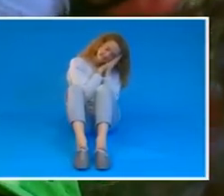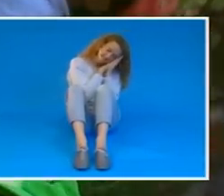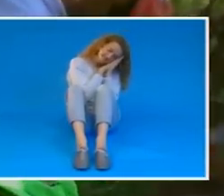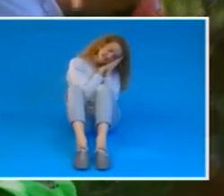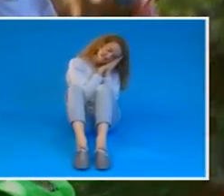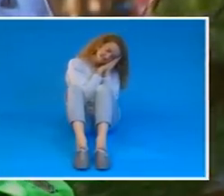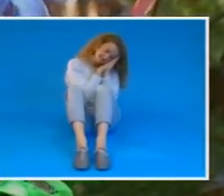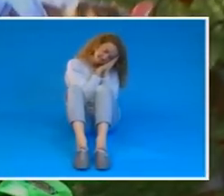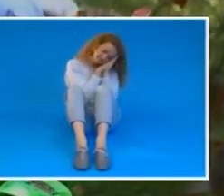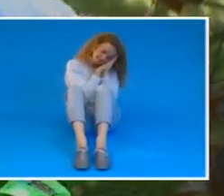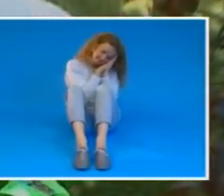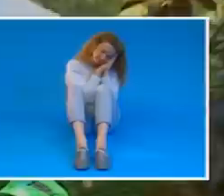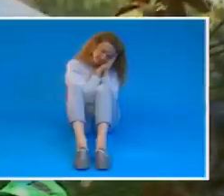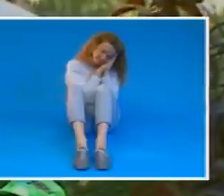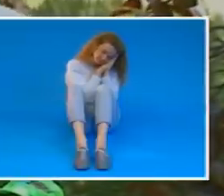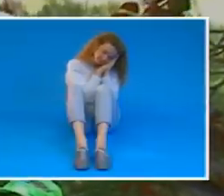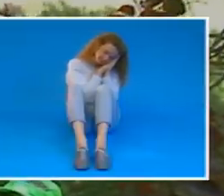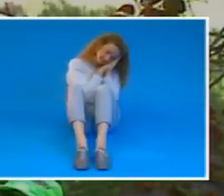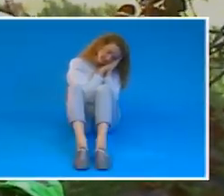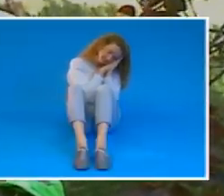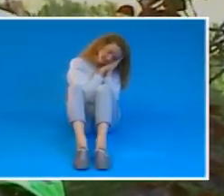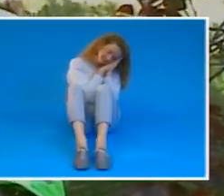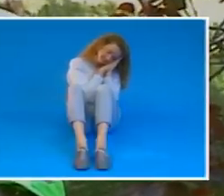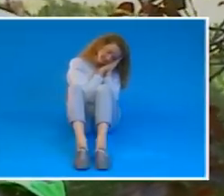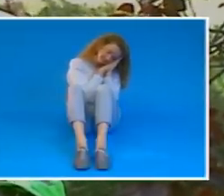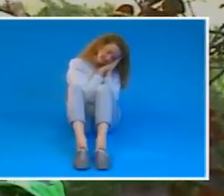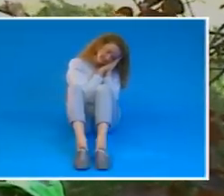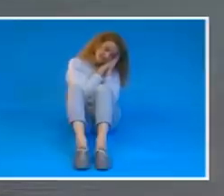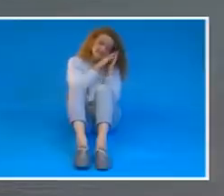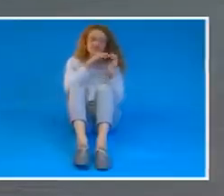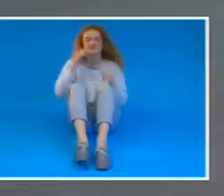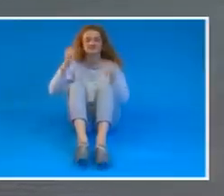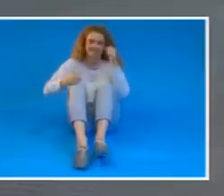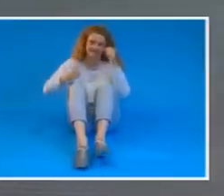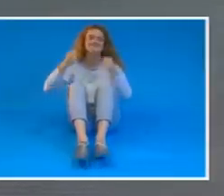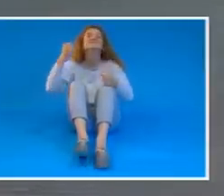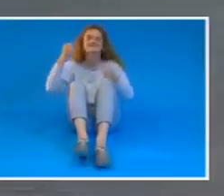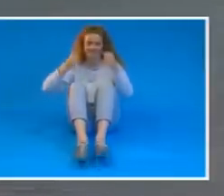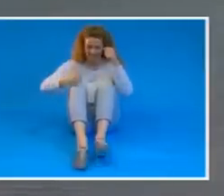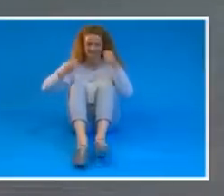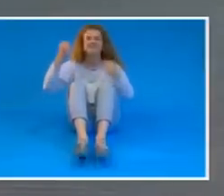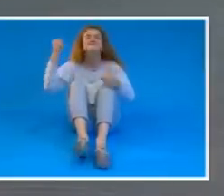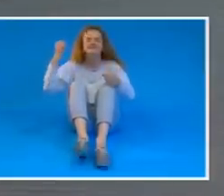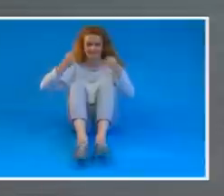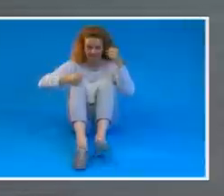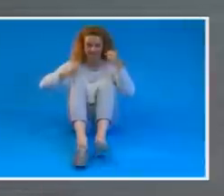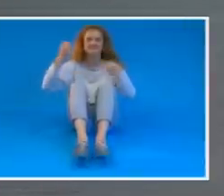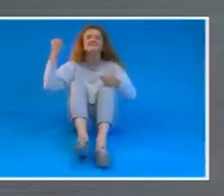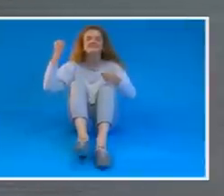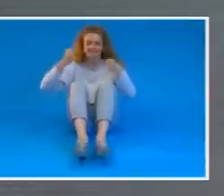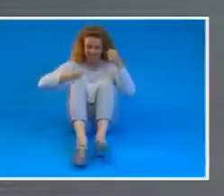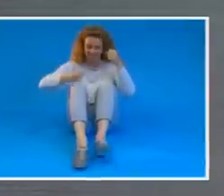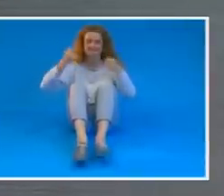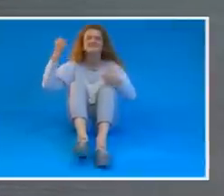now, sleep now. Peter's going to sleep now all day long. Peter's wide awake now, wake